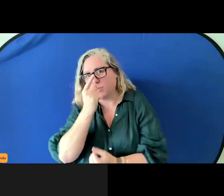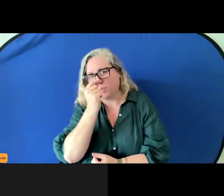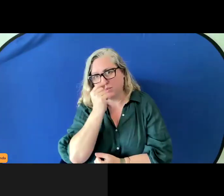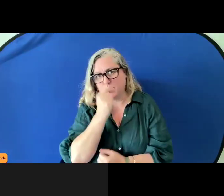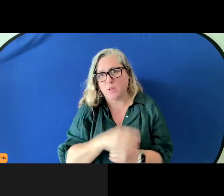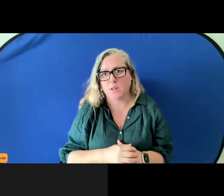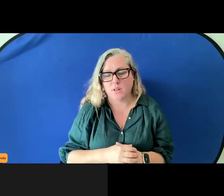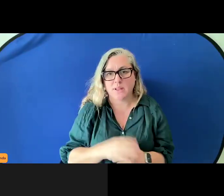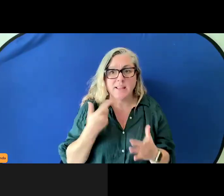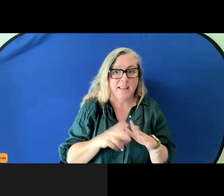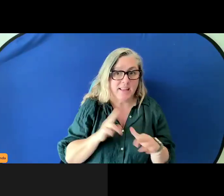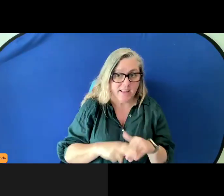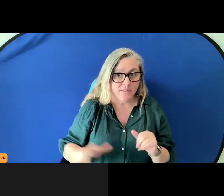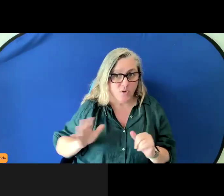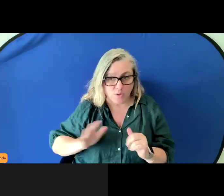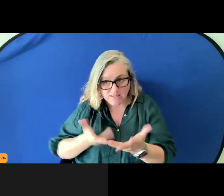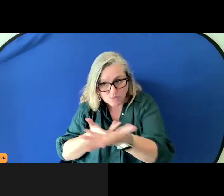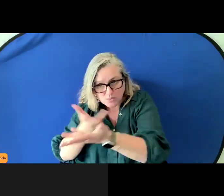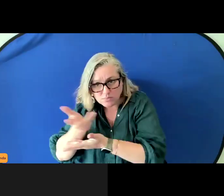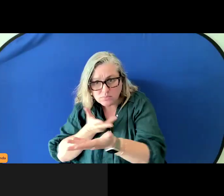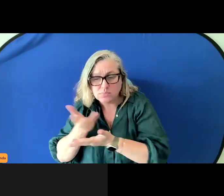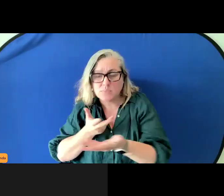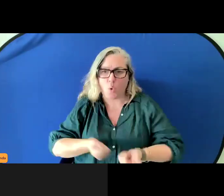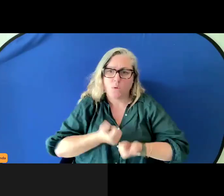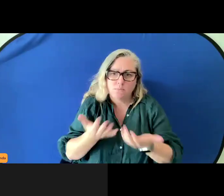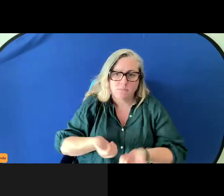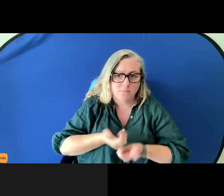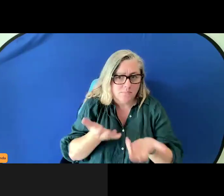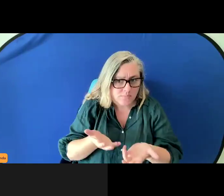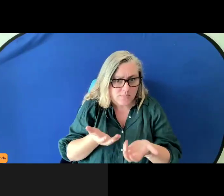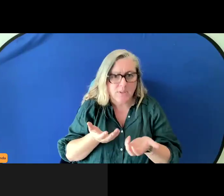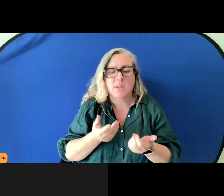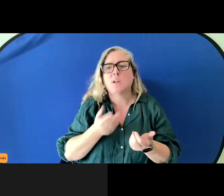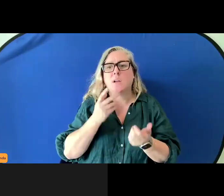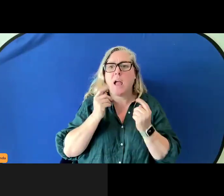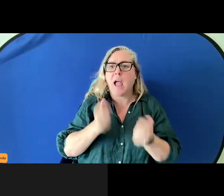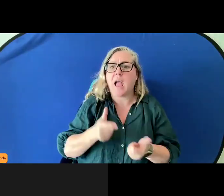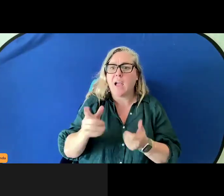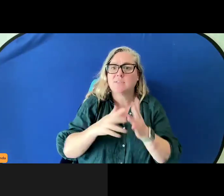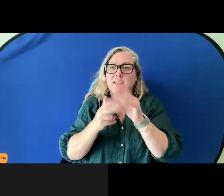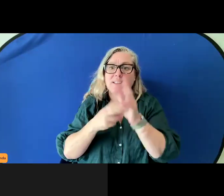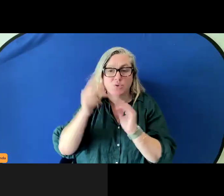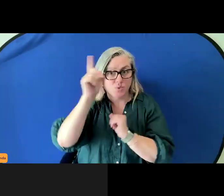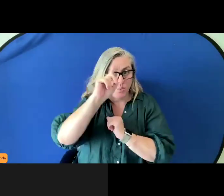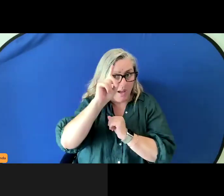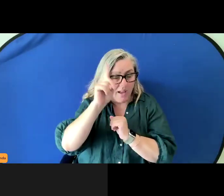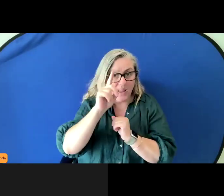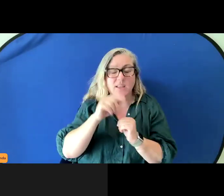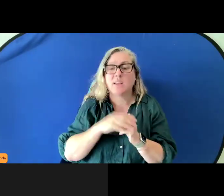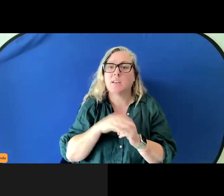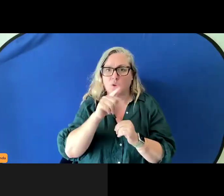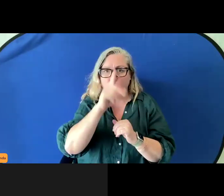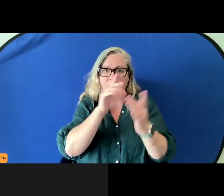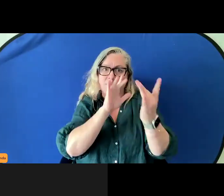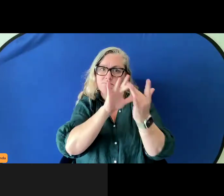need to chat or debrief throughout the session or 1 hour after the session today, we encourage you to reach out to Lauren